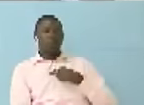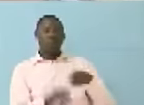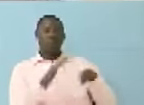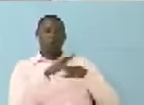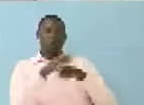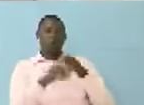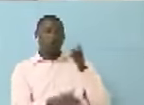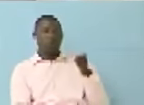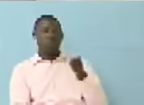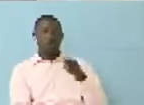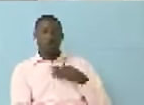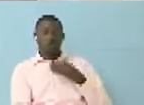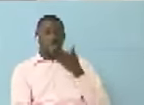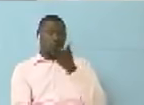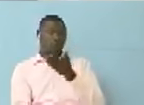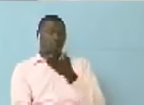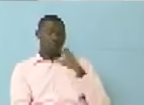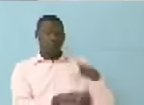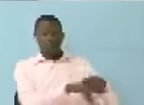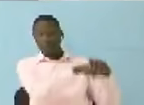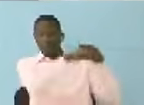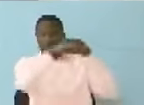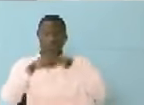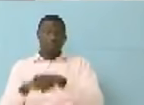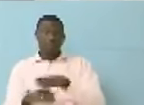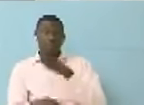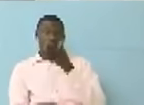la koto. He was presented